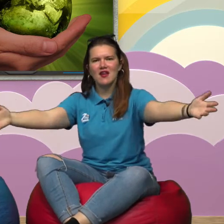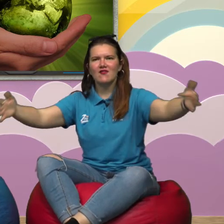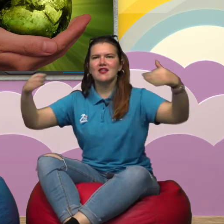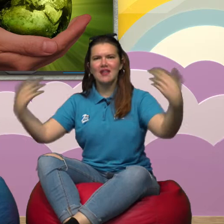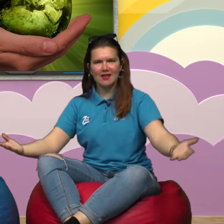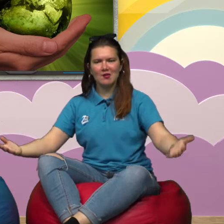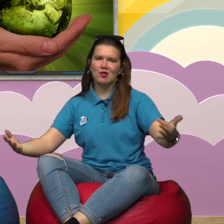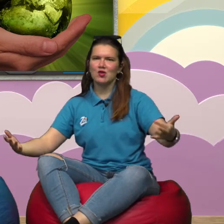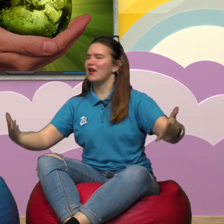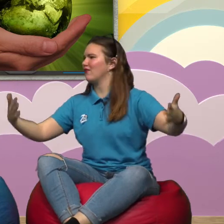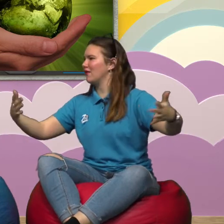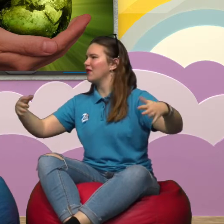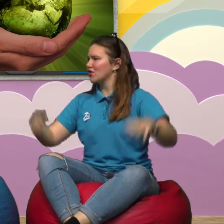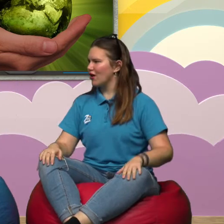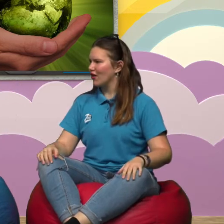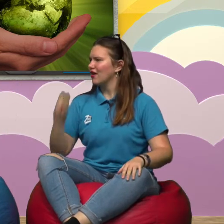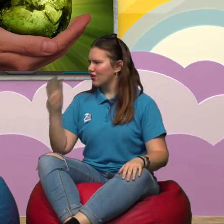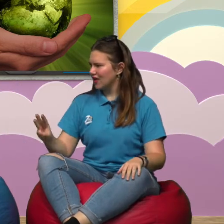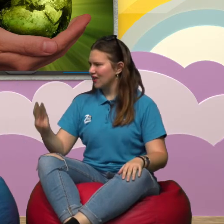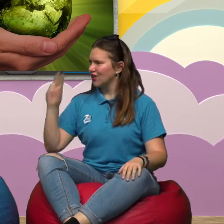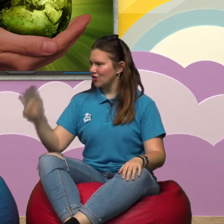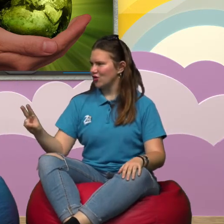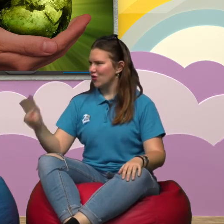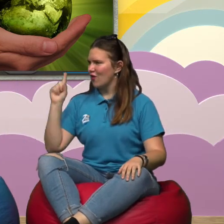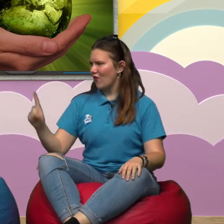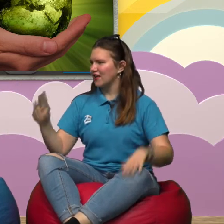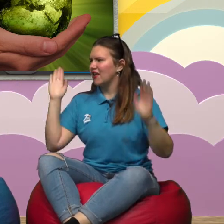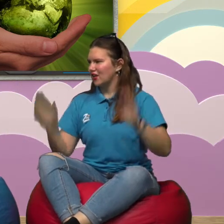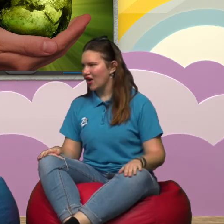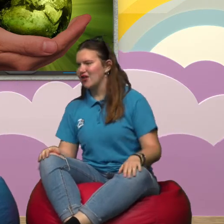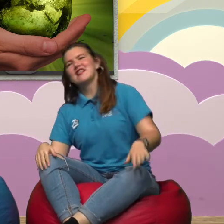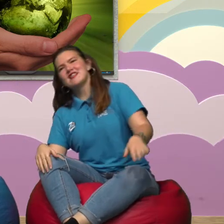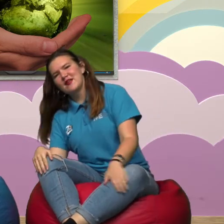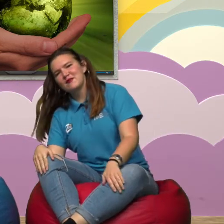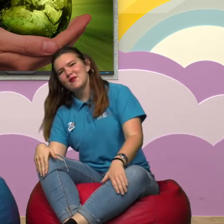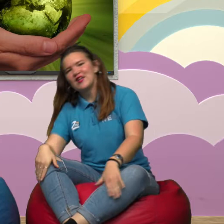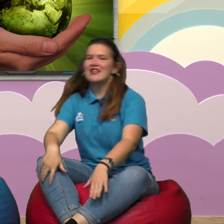sharing the love and telling people that you love them. So, 3, 2, 1, go.